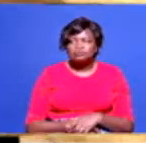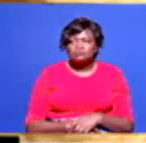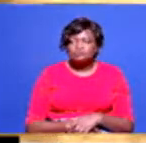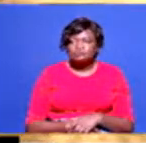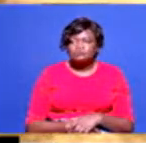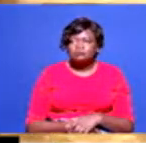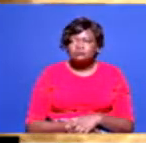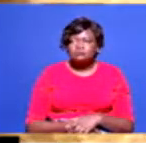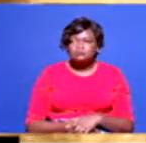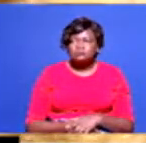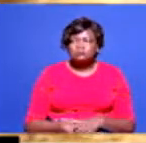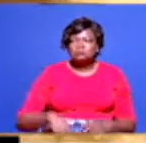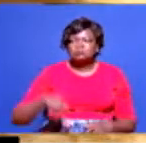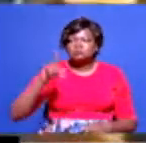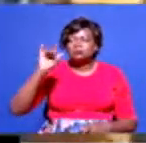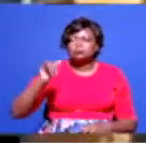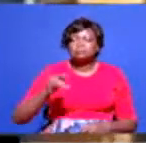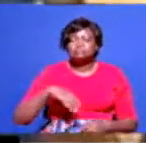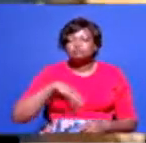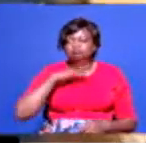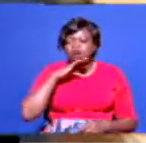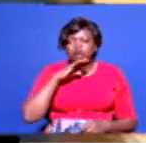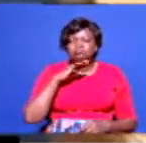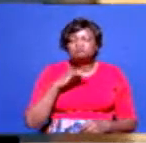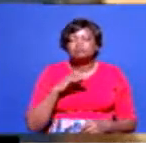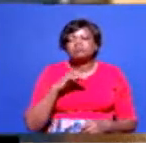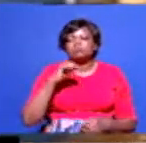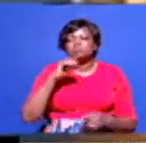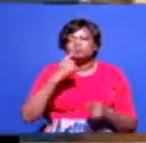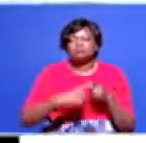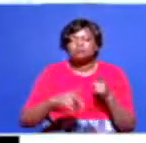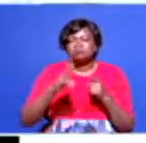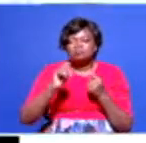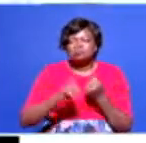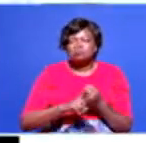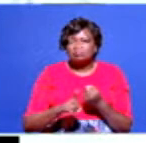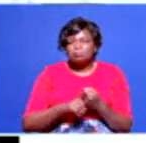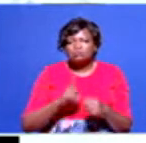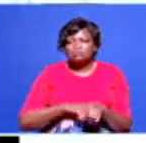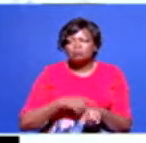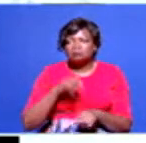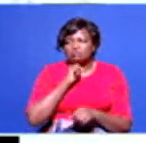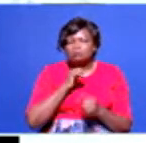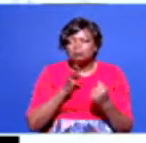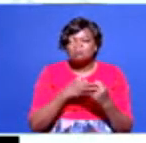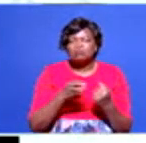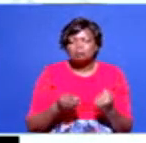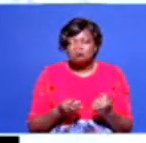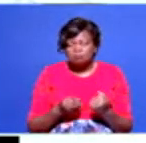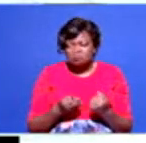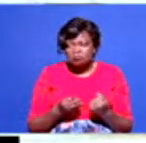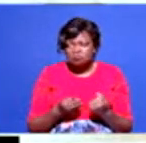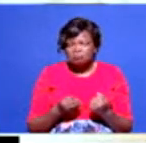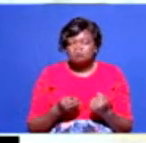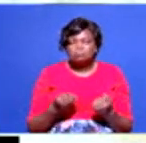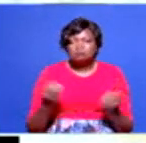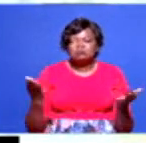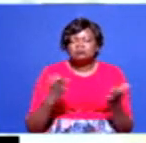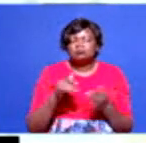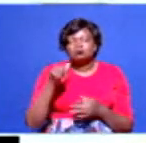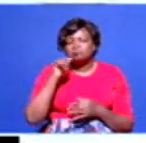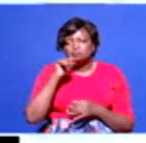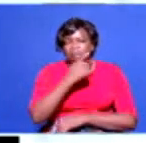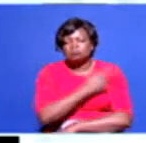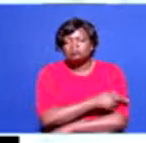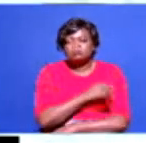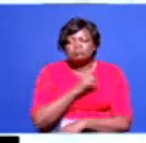Lucy, however, died on 26th of April 2016 at 80 years at Buma Cromwell Hospital in London after a